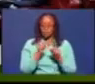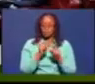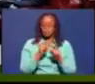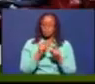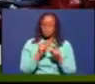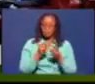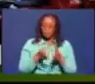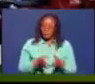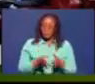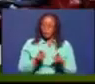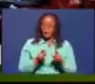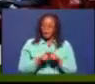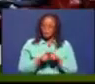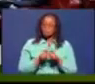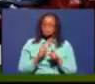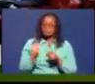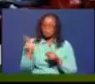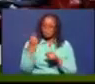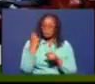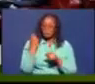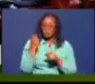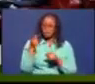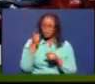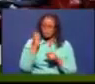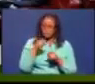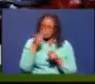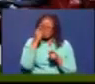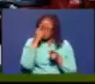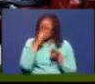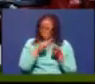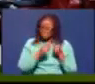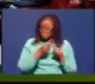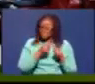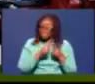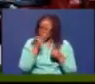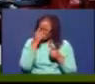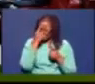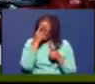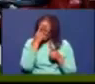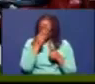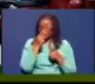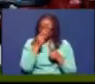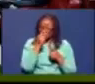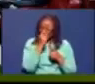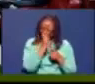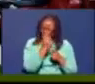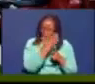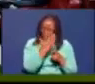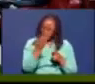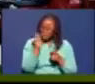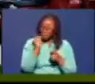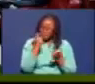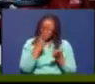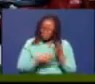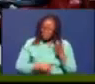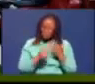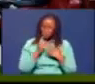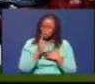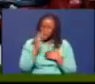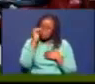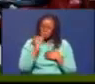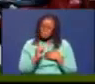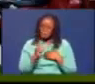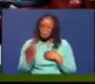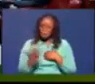a single commodity can be taxed 100%? Or can the committee check again in terms of which